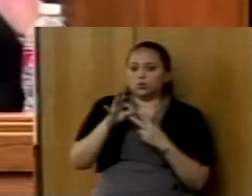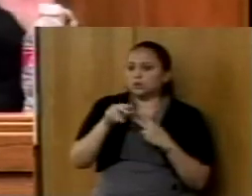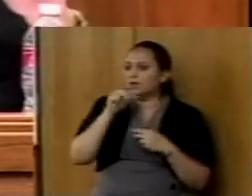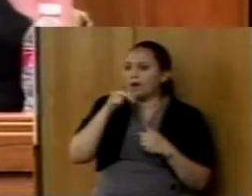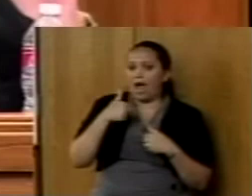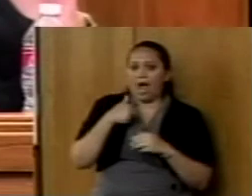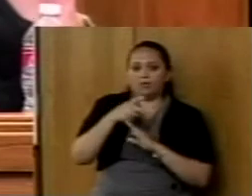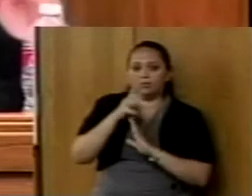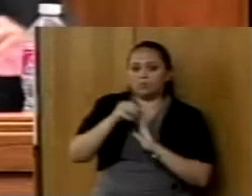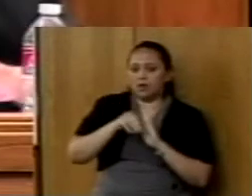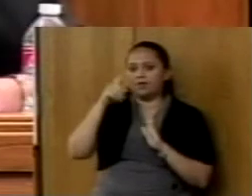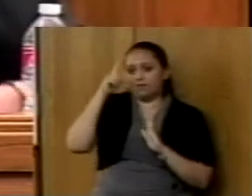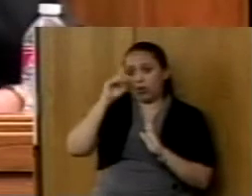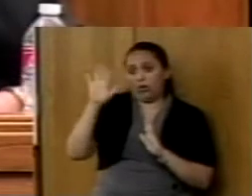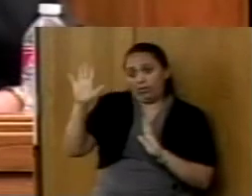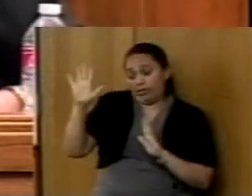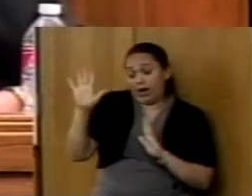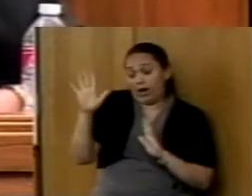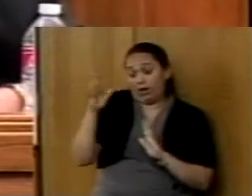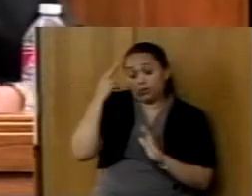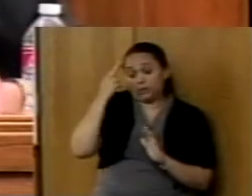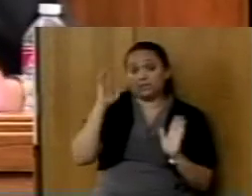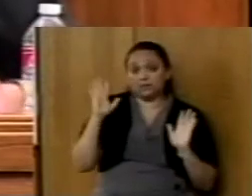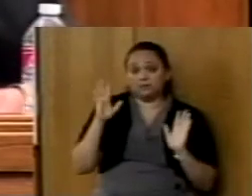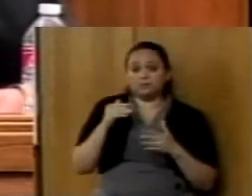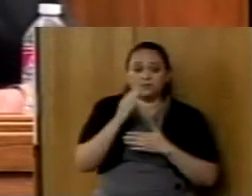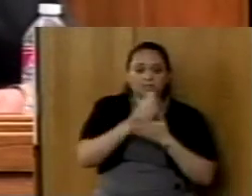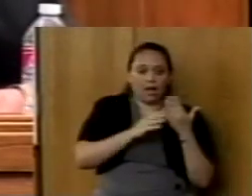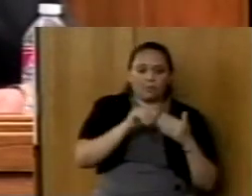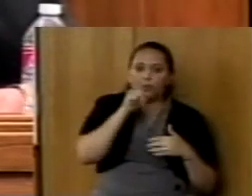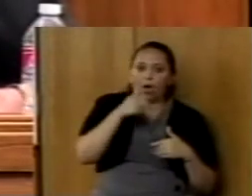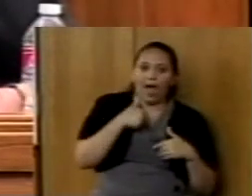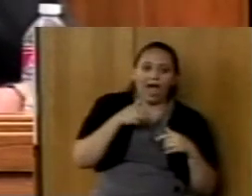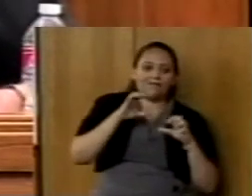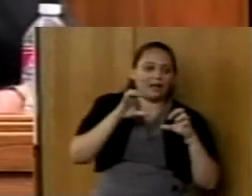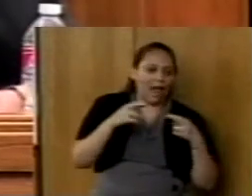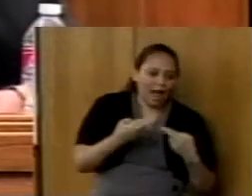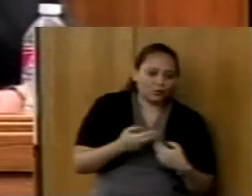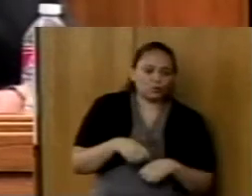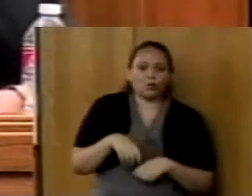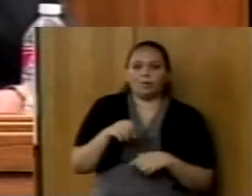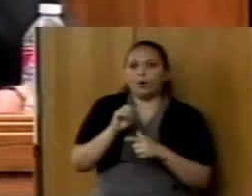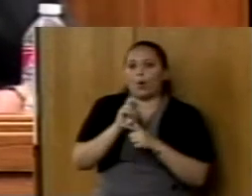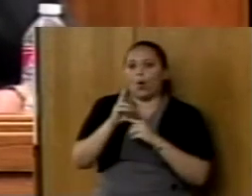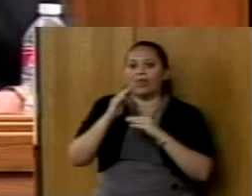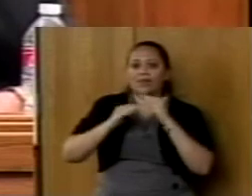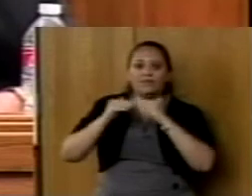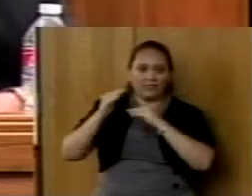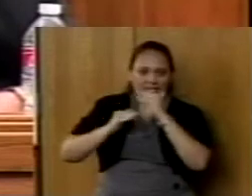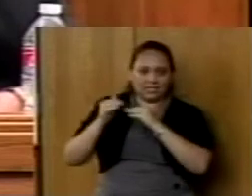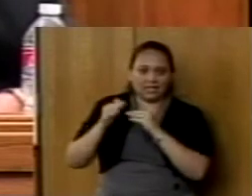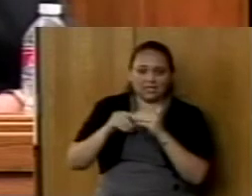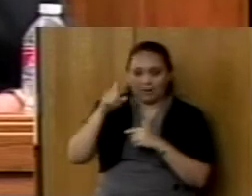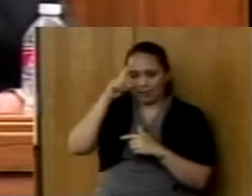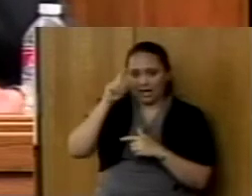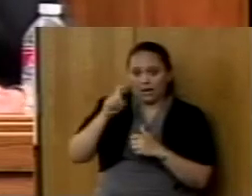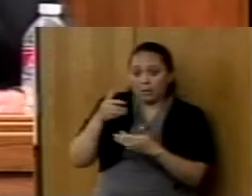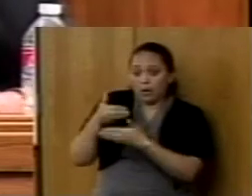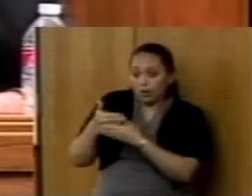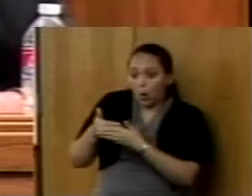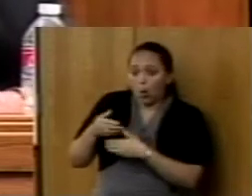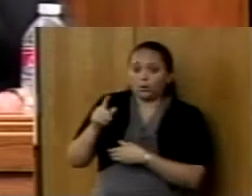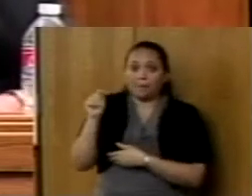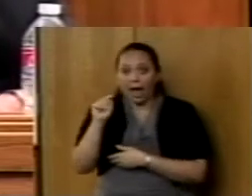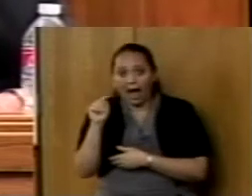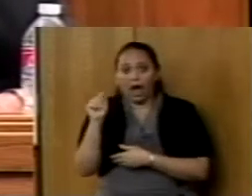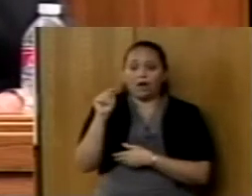because with legitimate reasons. Some of them do not have the classroom or the facilities because they need to be close to a bathroom,